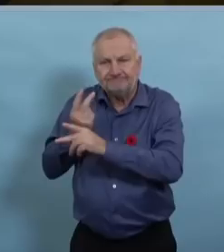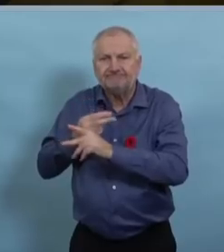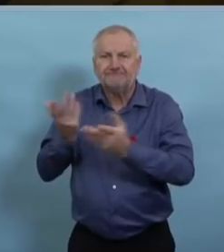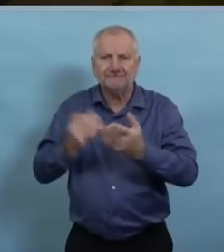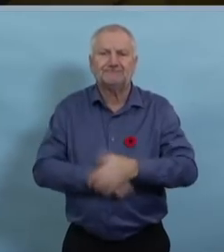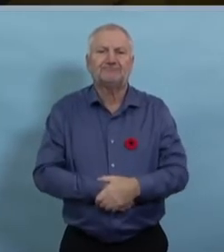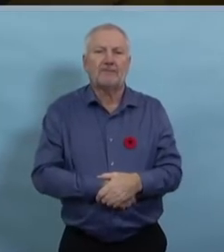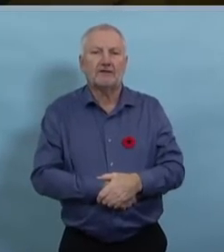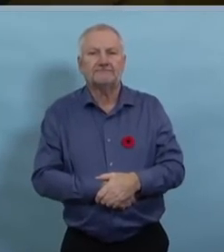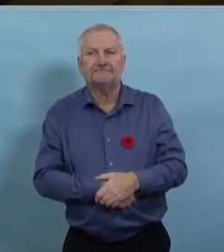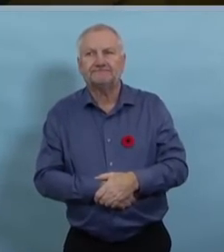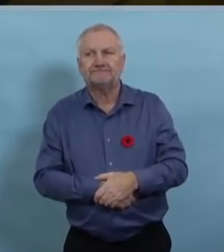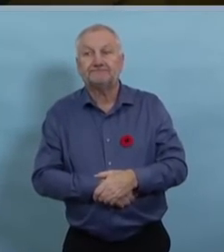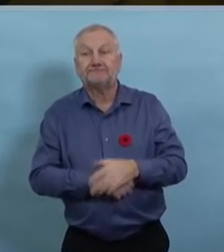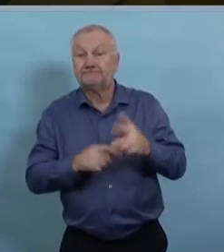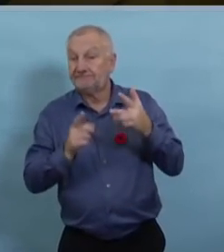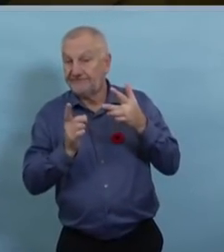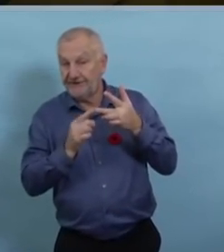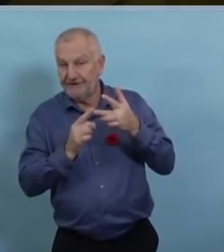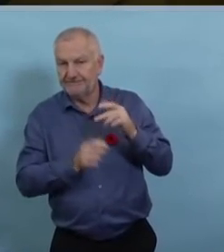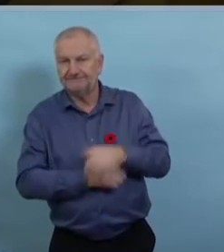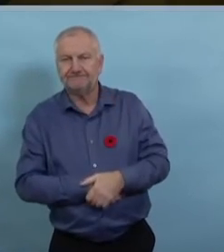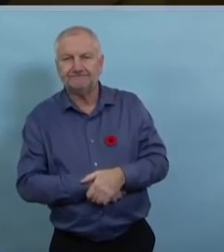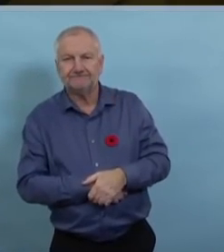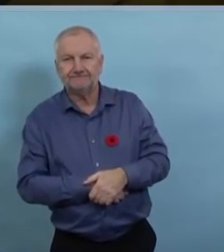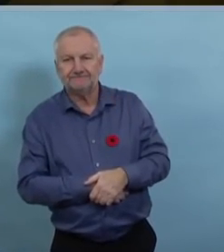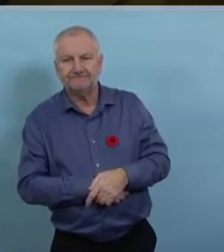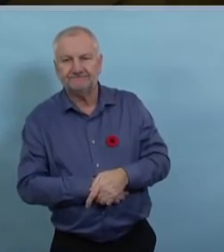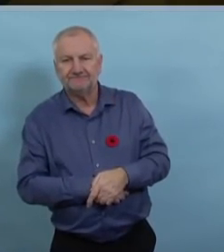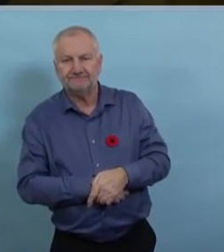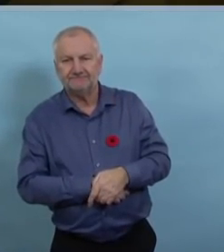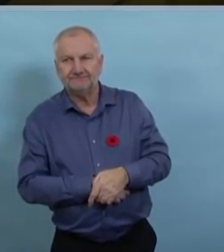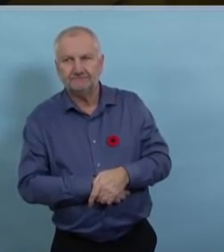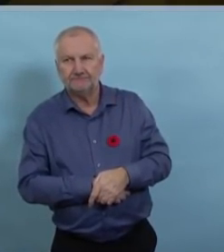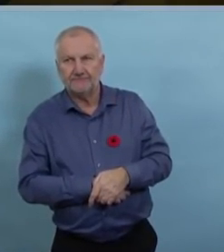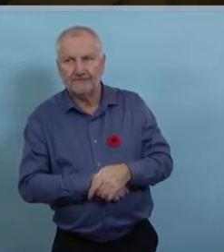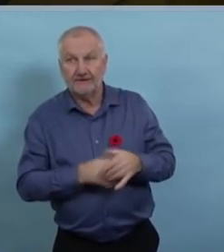Okay, and then my final follow-up. In that letter today sent,